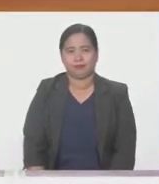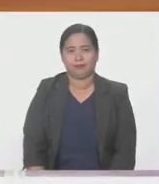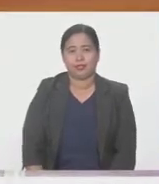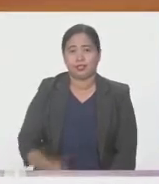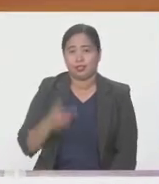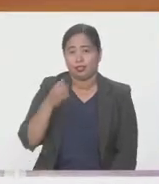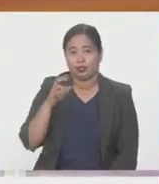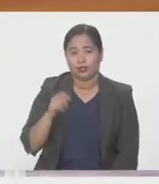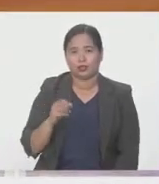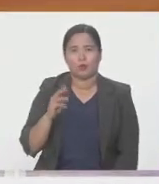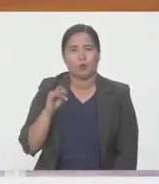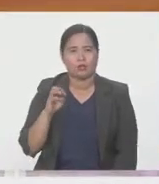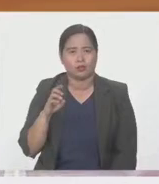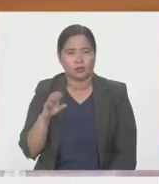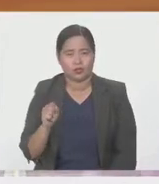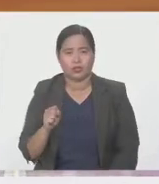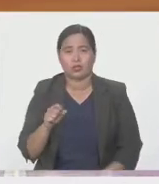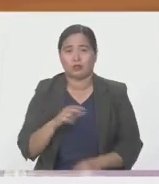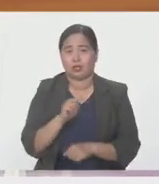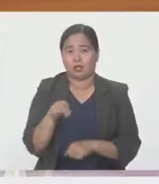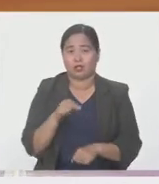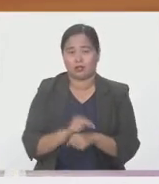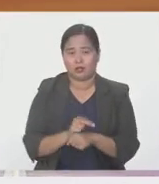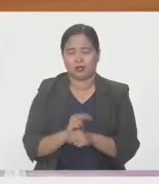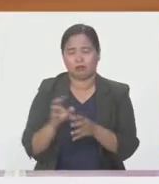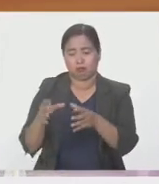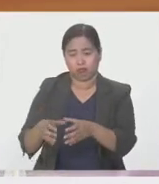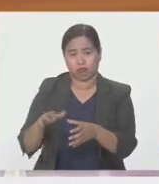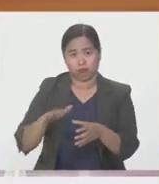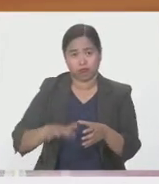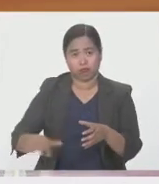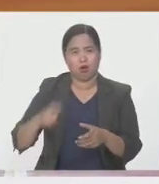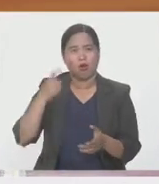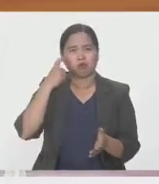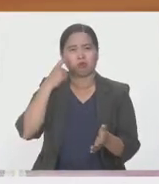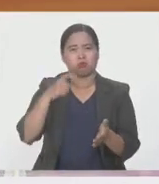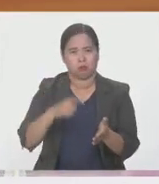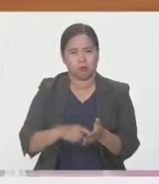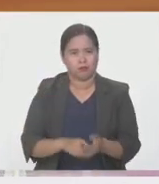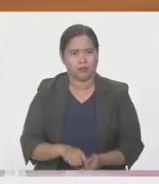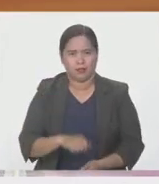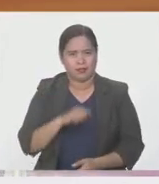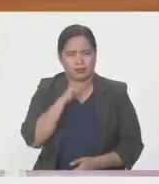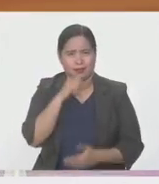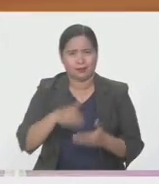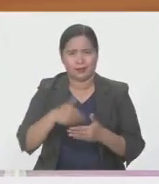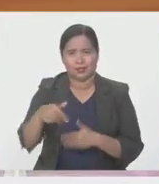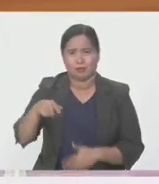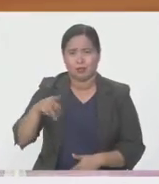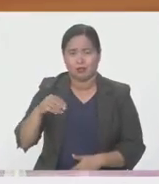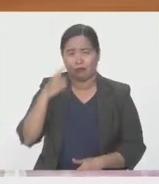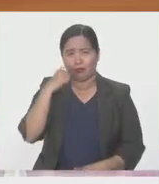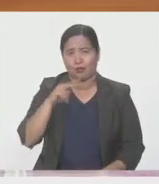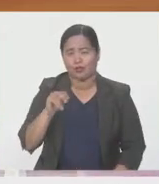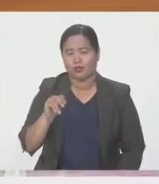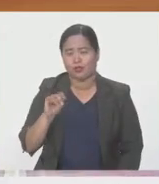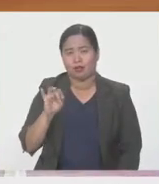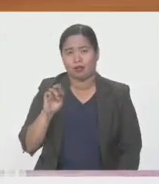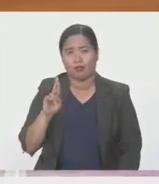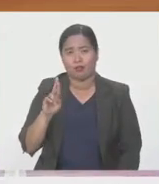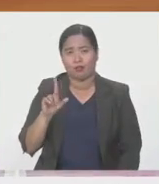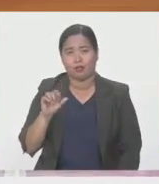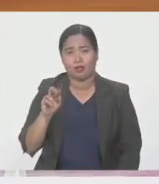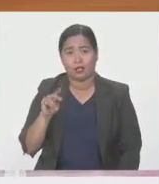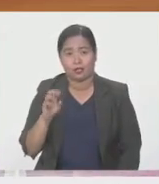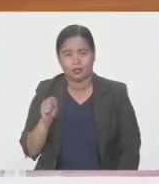Geert Wilders, leader of the Nationalist Freedom Party, has acknowledged that he will not be the next prime minister of the Netherlands, as his